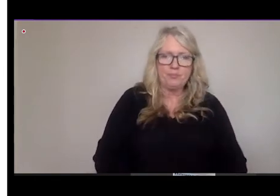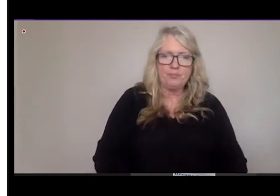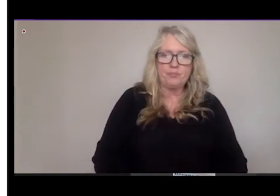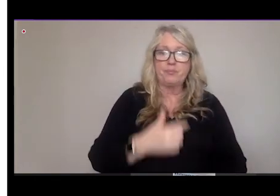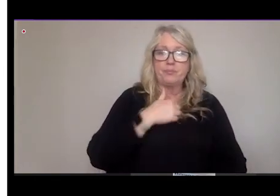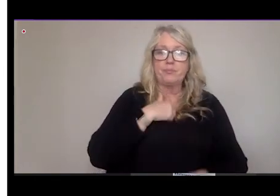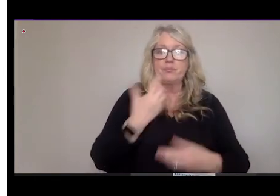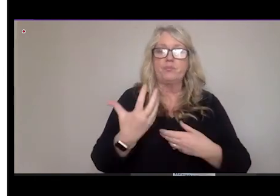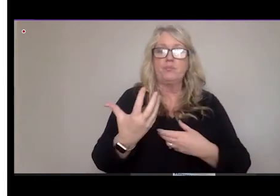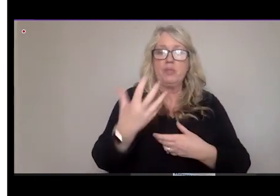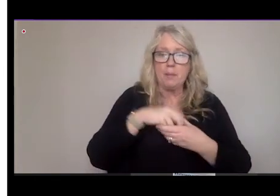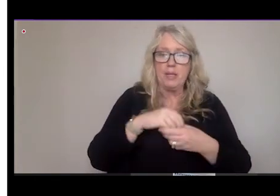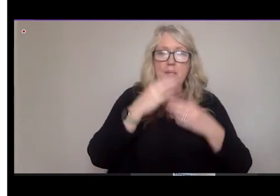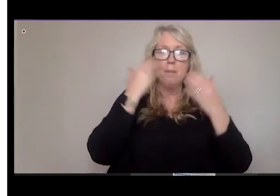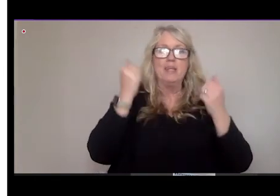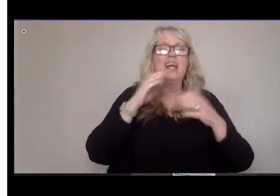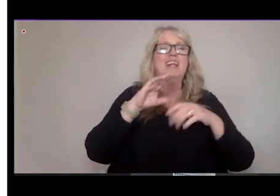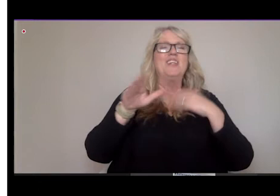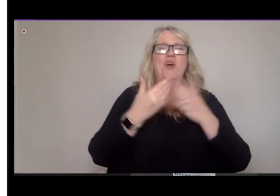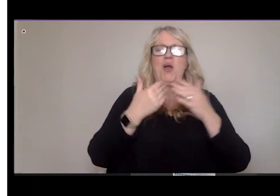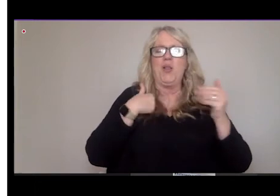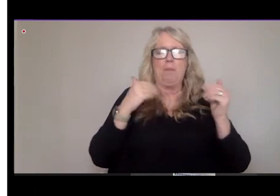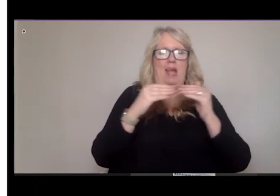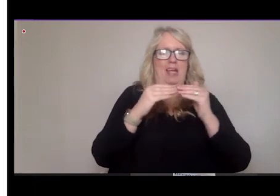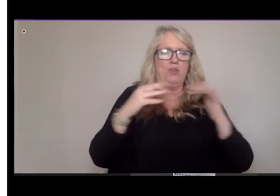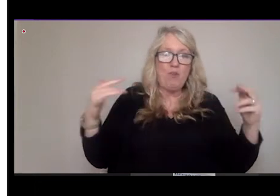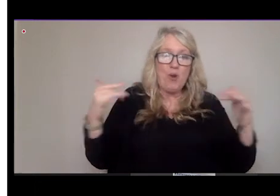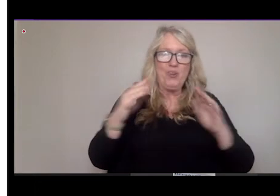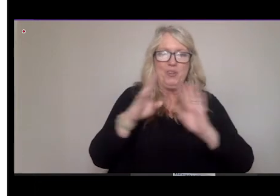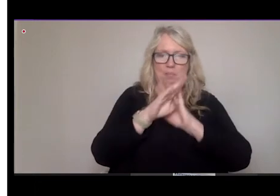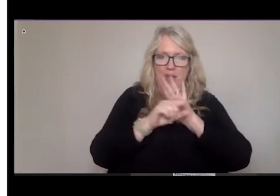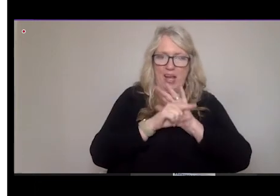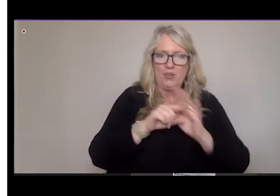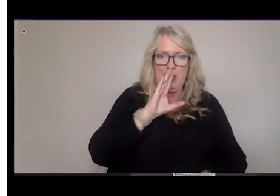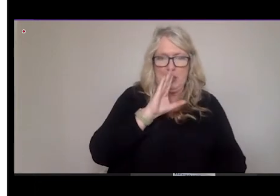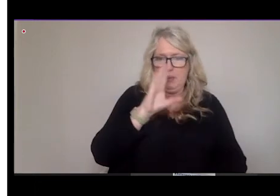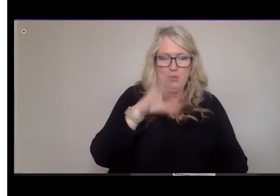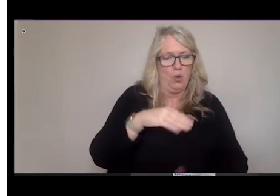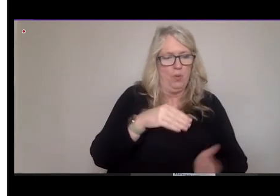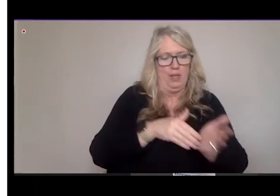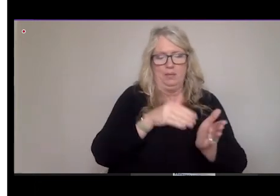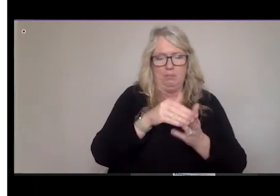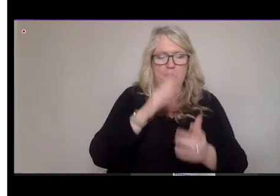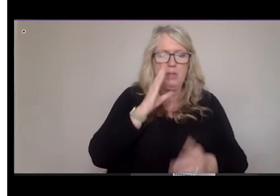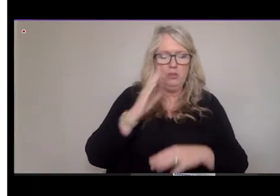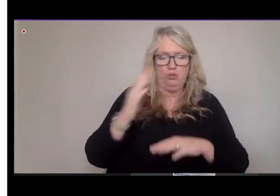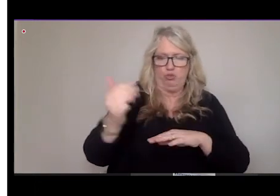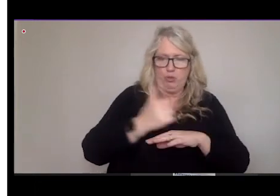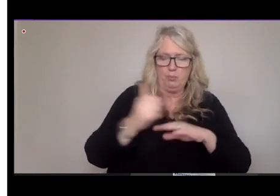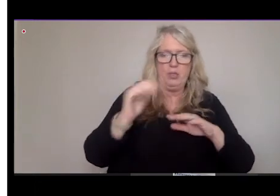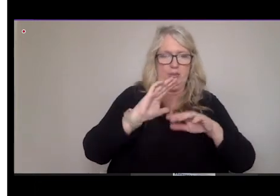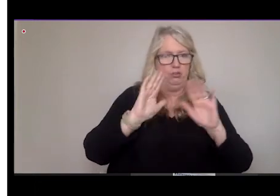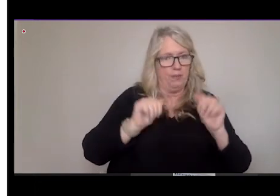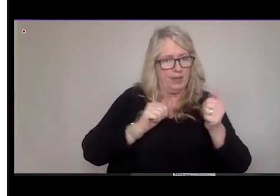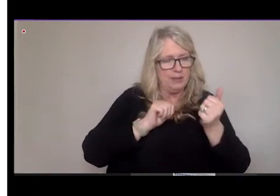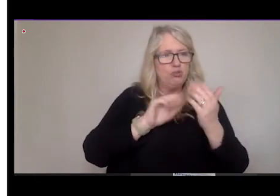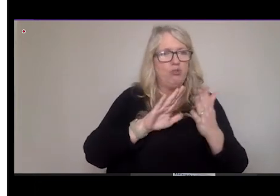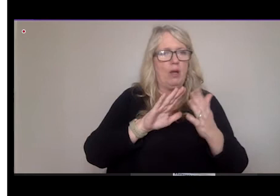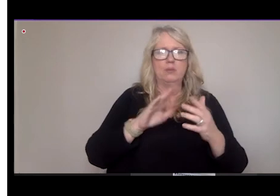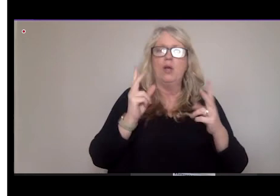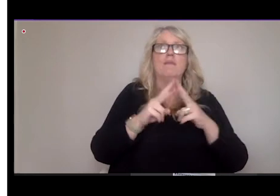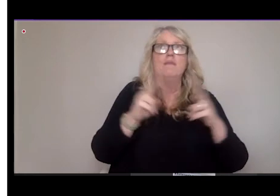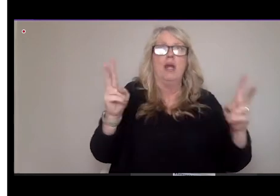limited. So I'm in this because of all of my diverse background and knowing that infrequently is